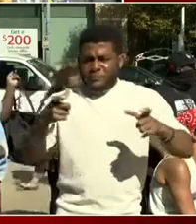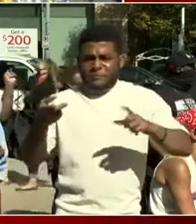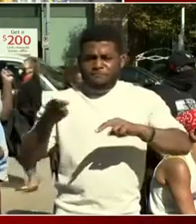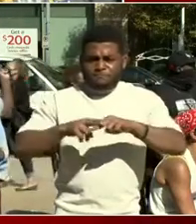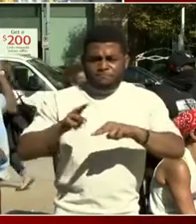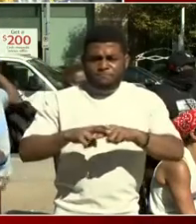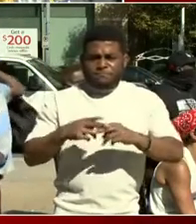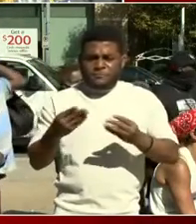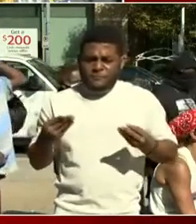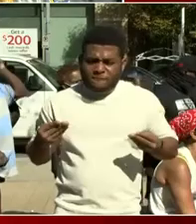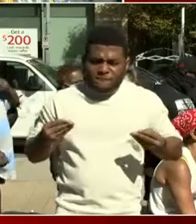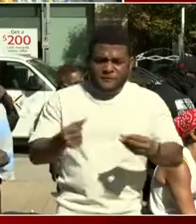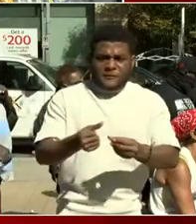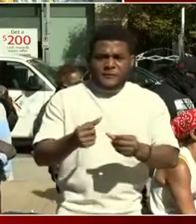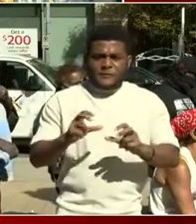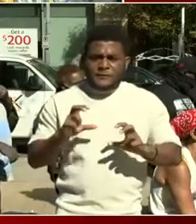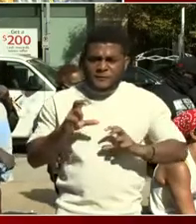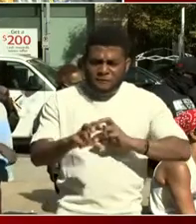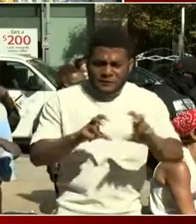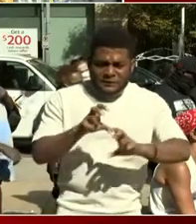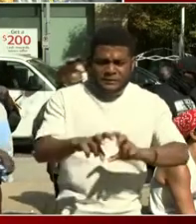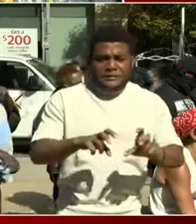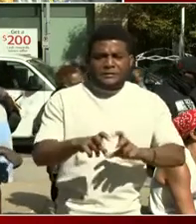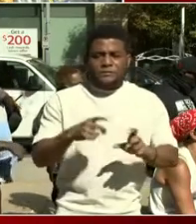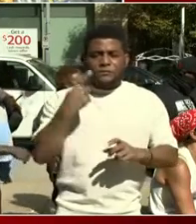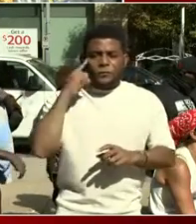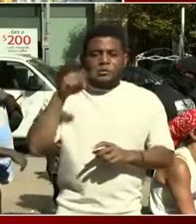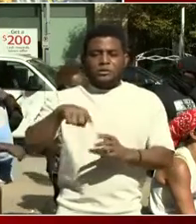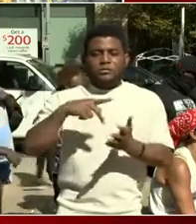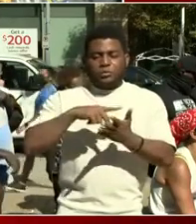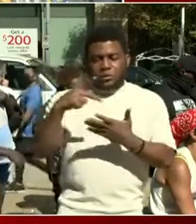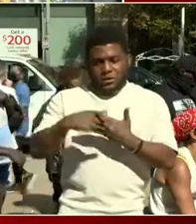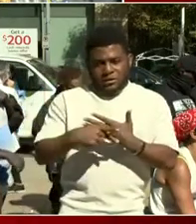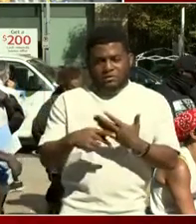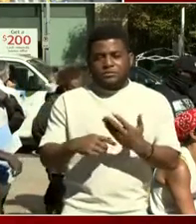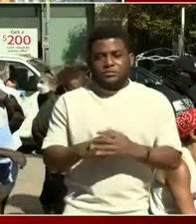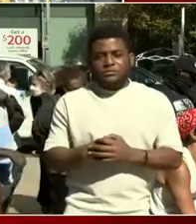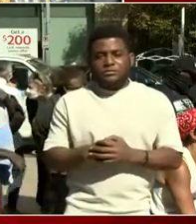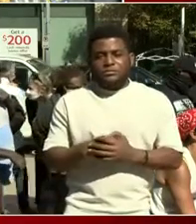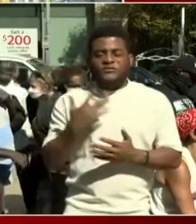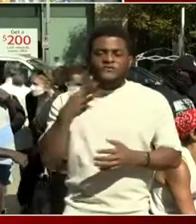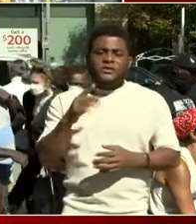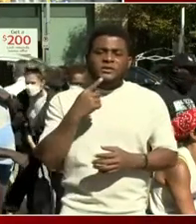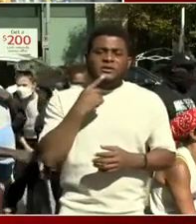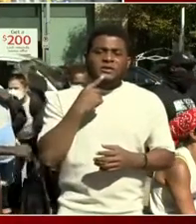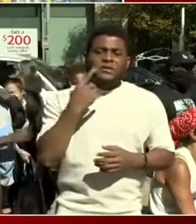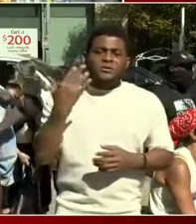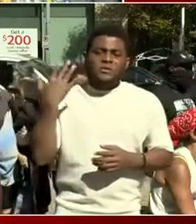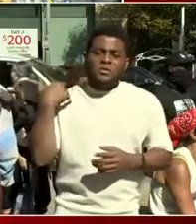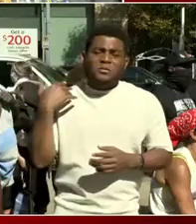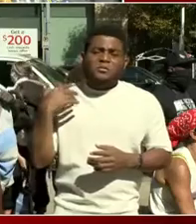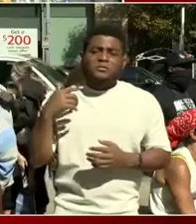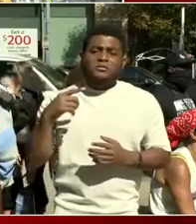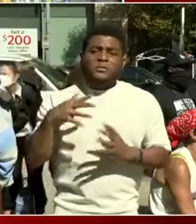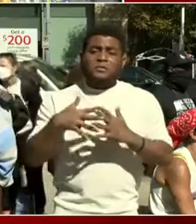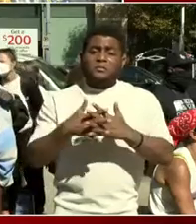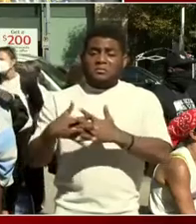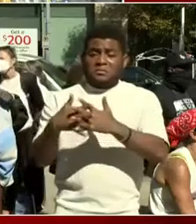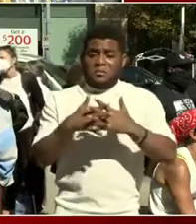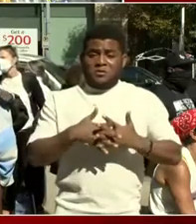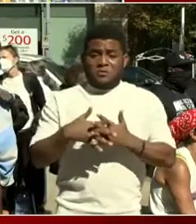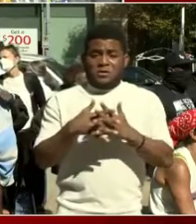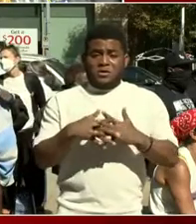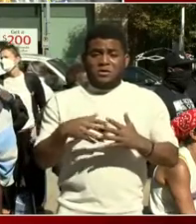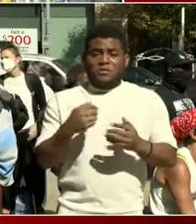resources into the program. As I mentioned earlier, we were able to do that. Some American Rescue Plan dollars,